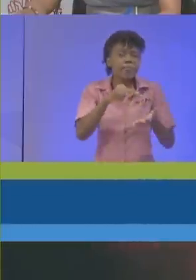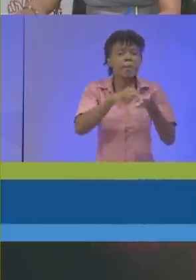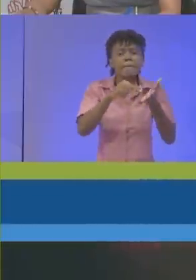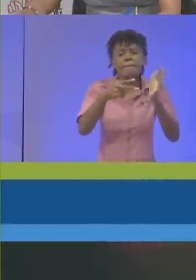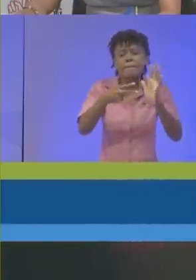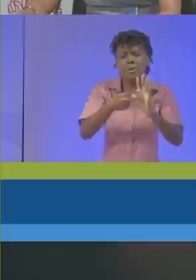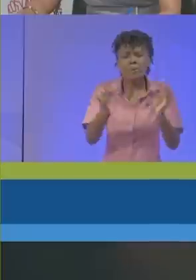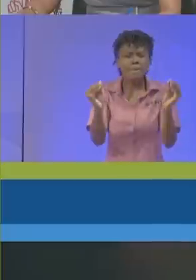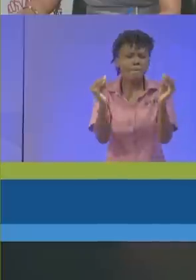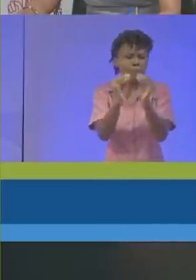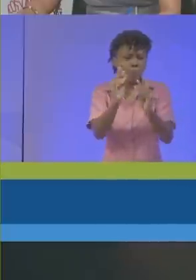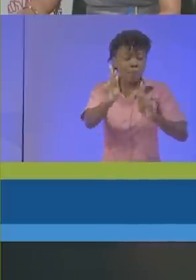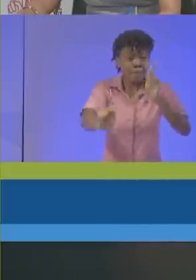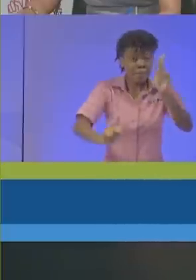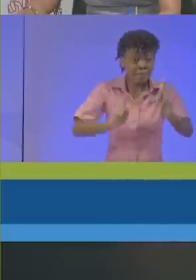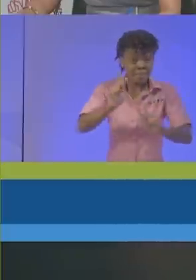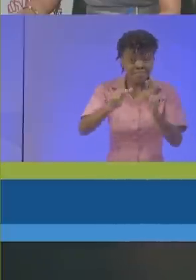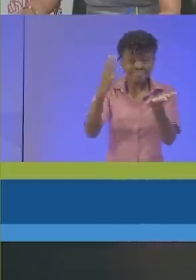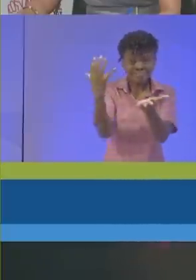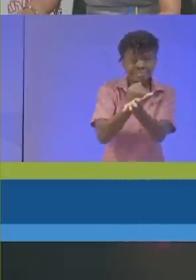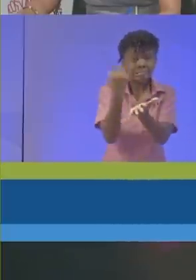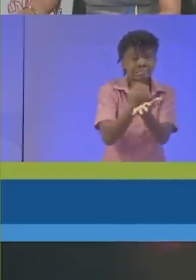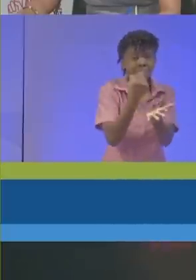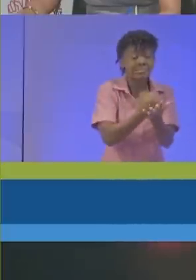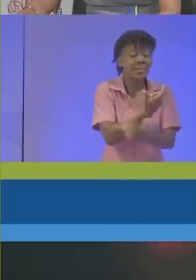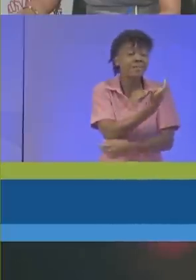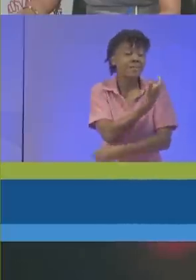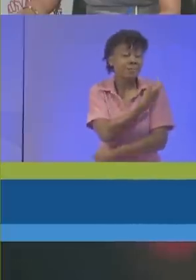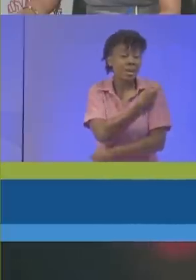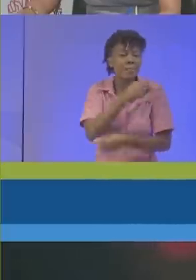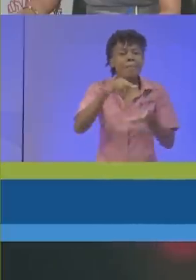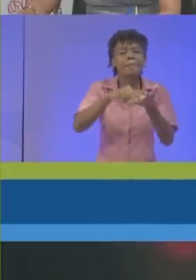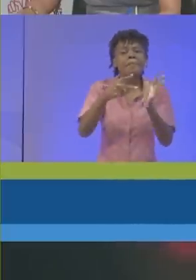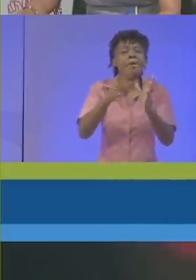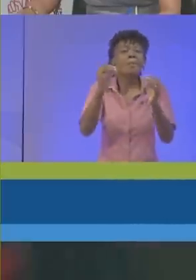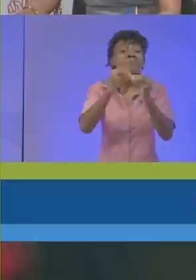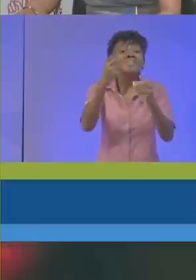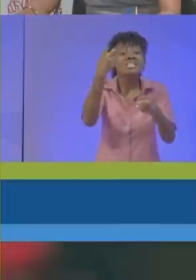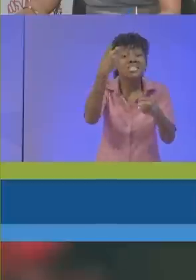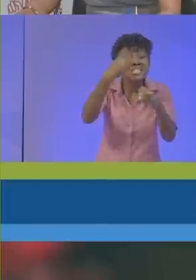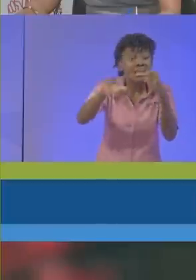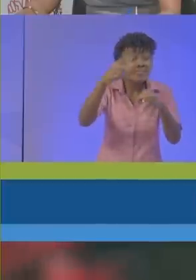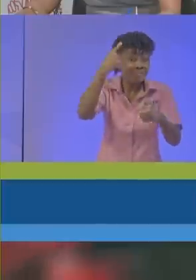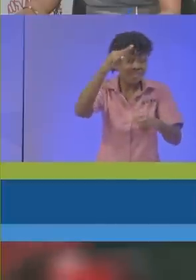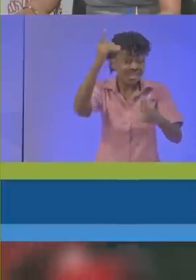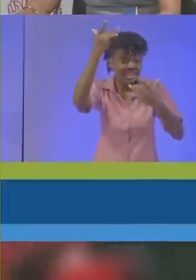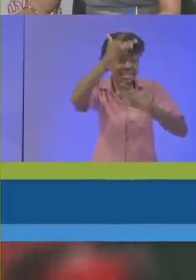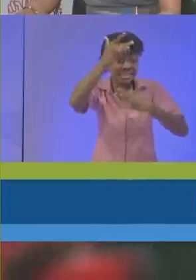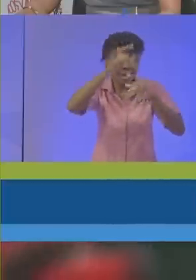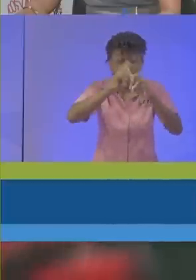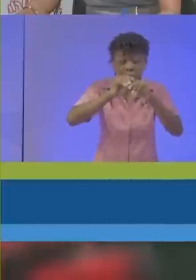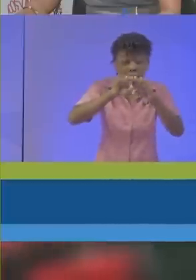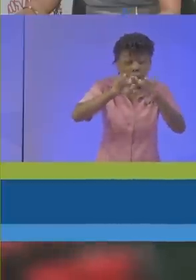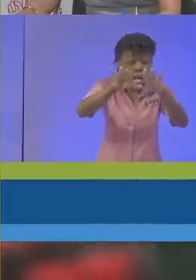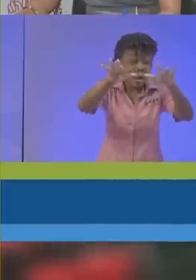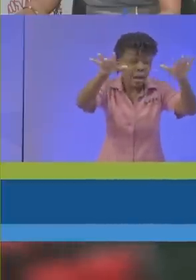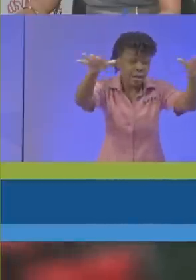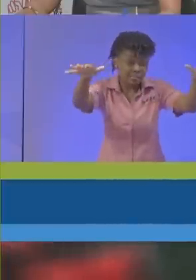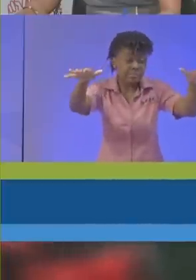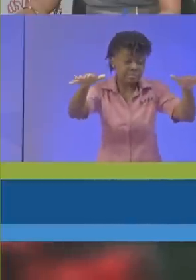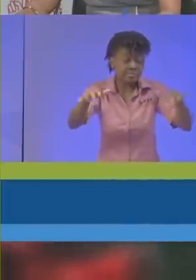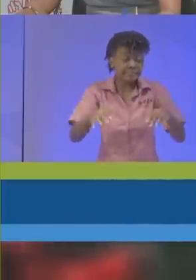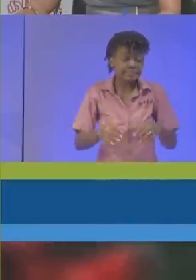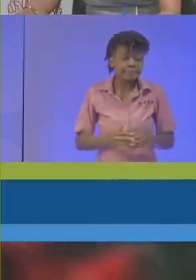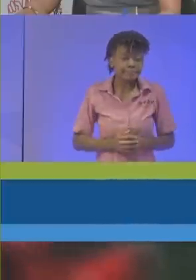more difficult it is for a disease to spread. If a person infected with a disease comes in contact only